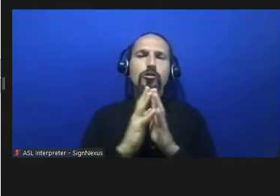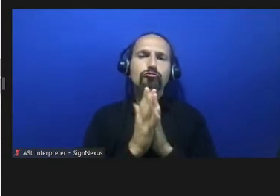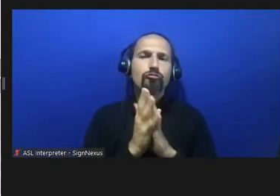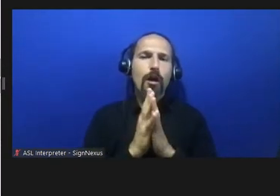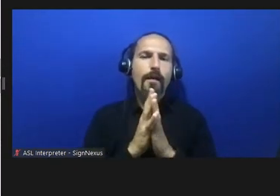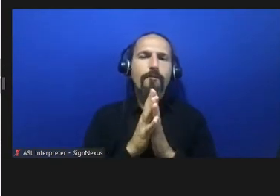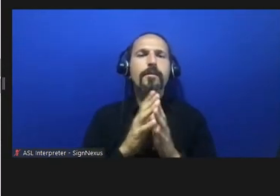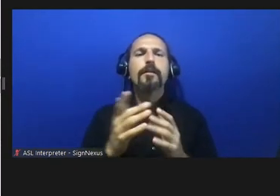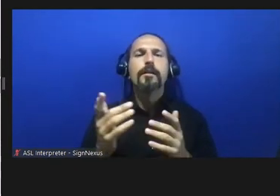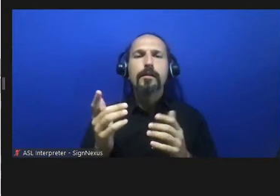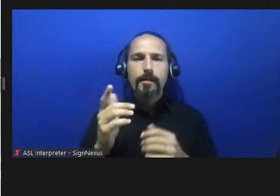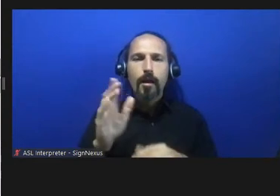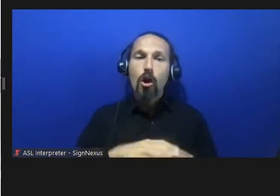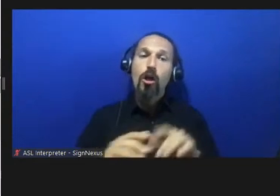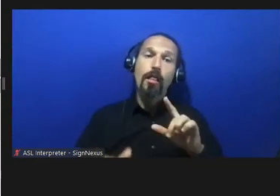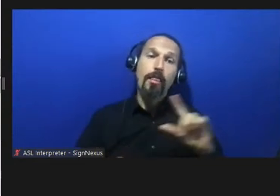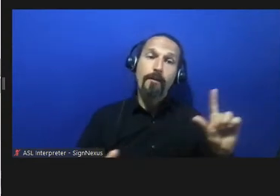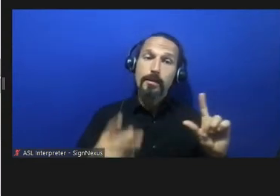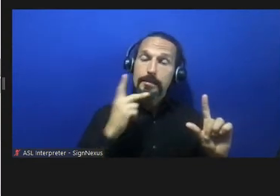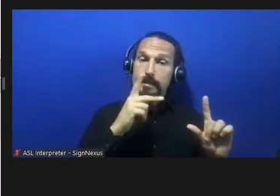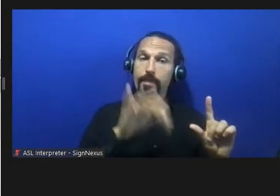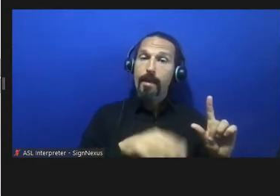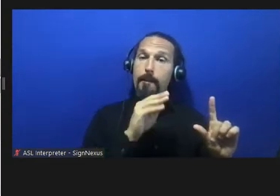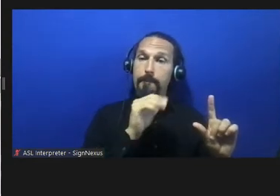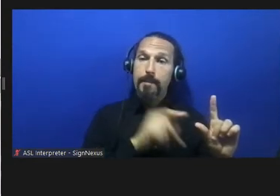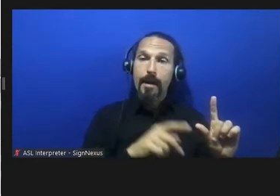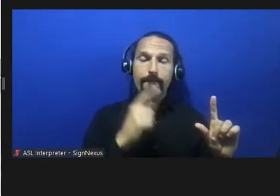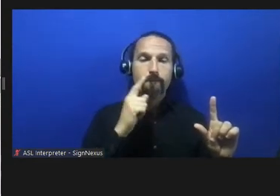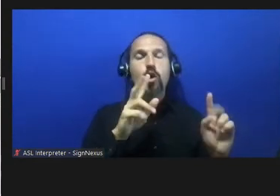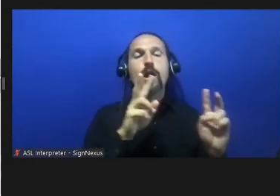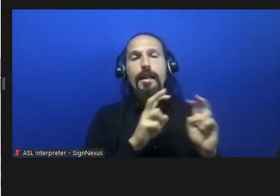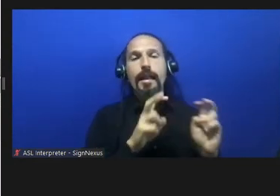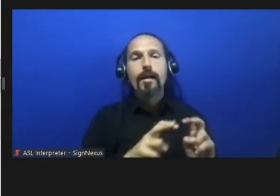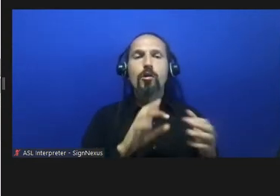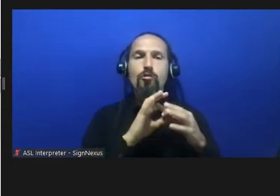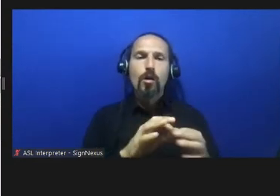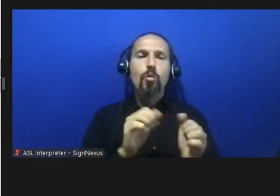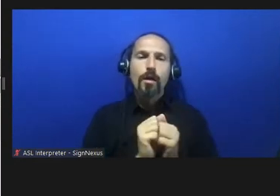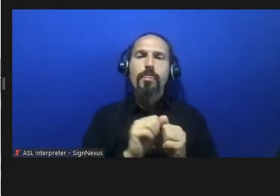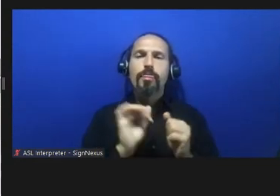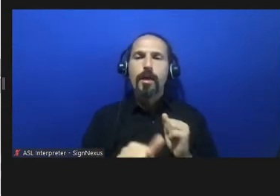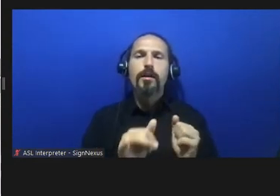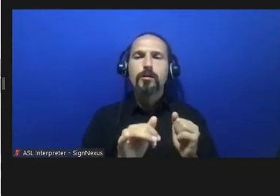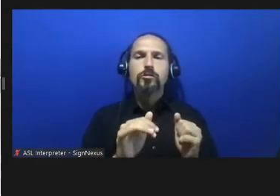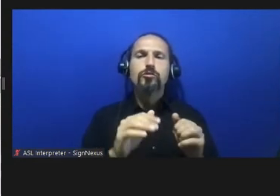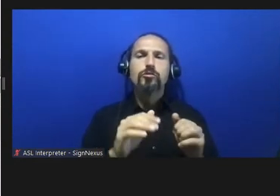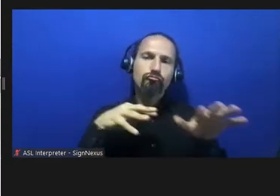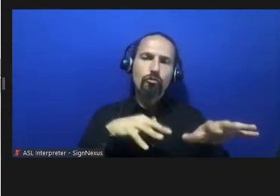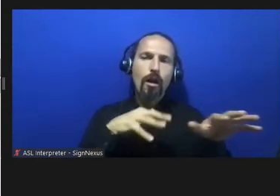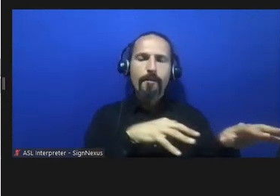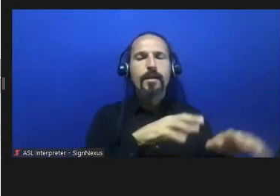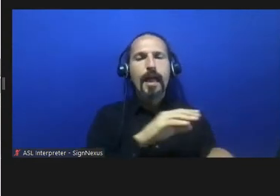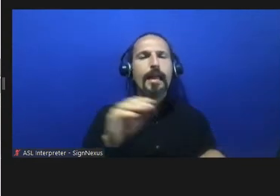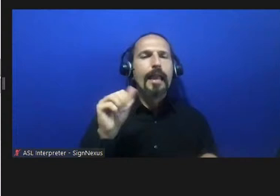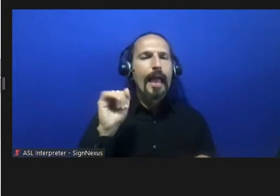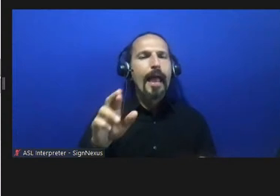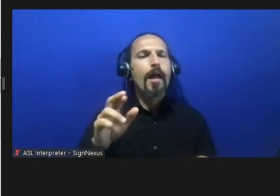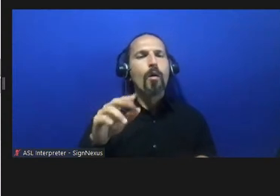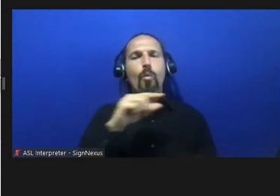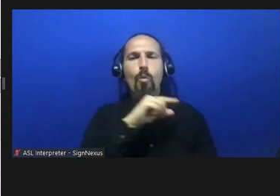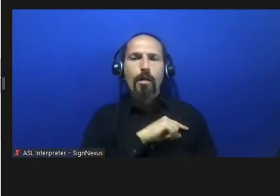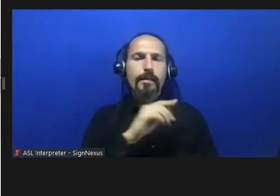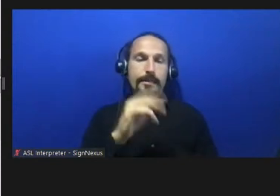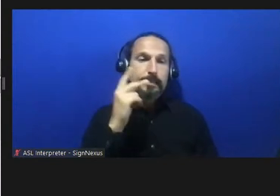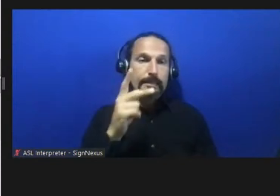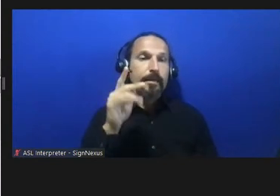here on the left you can see one of the maps that was used for analysis related to traffic and air quality effects these are areas with